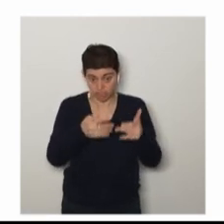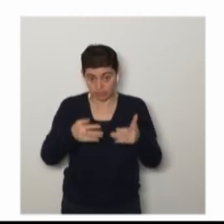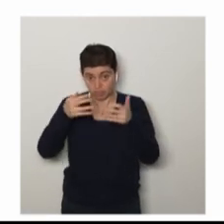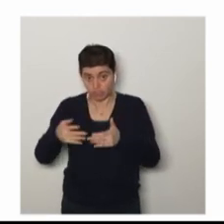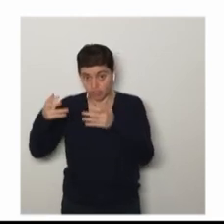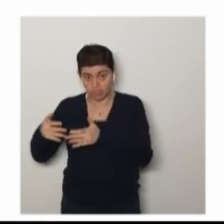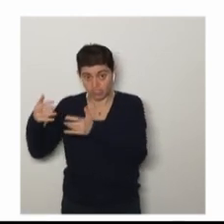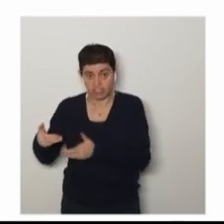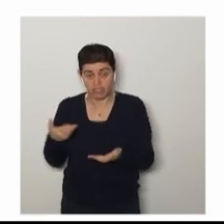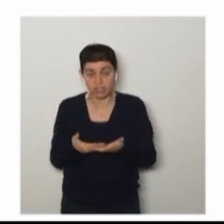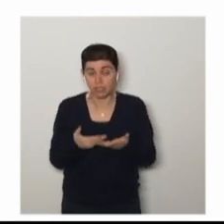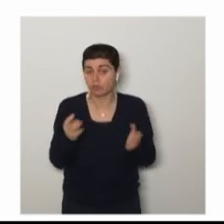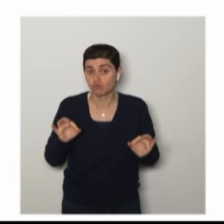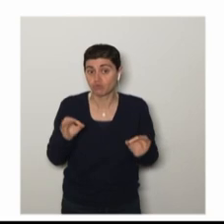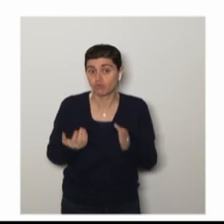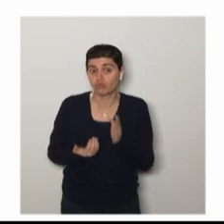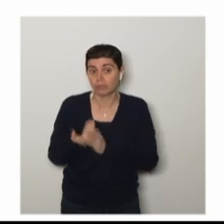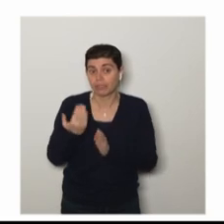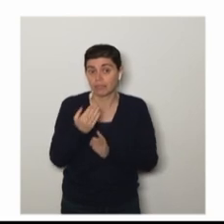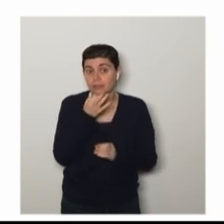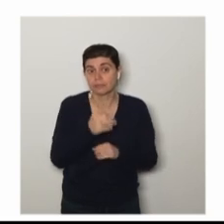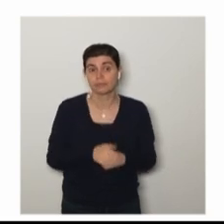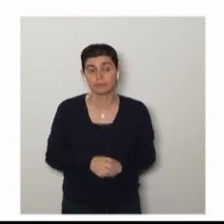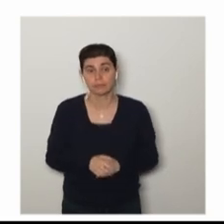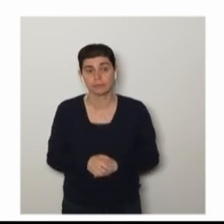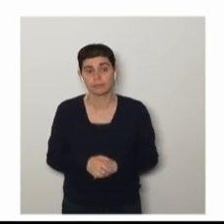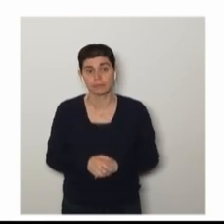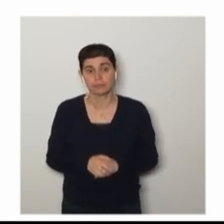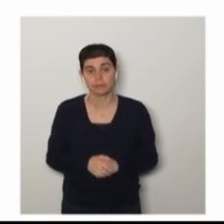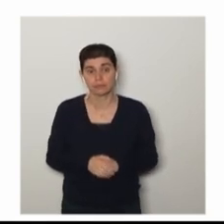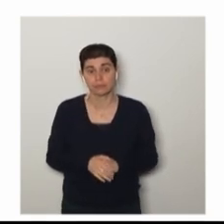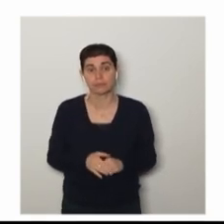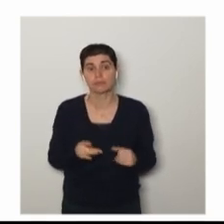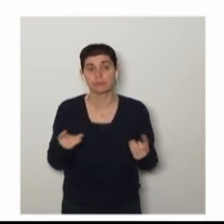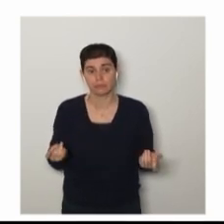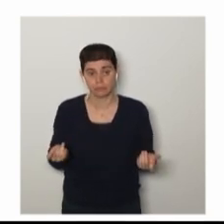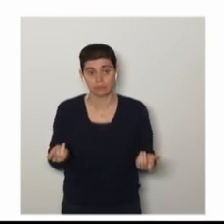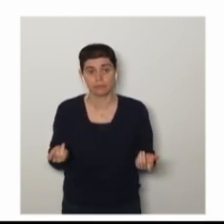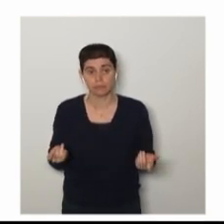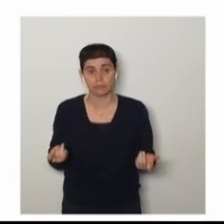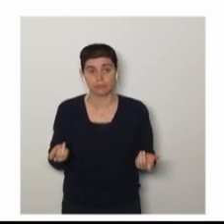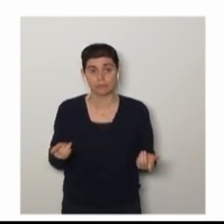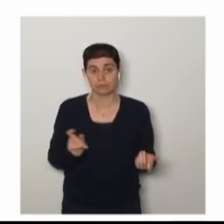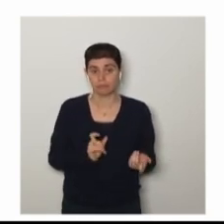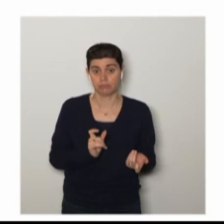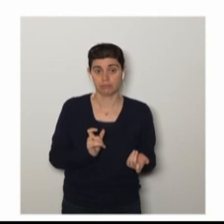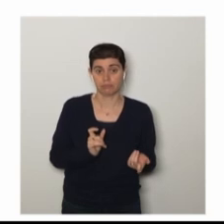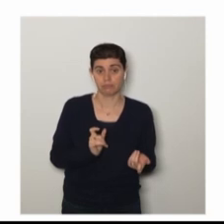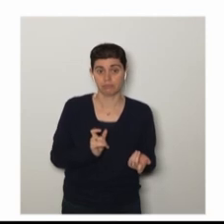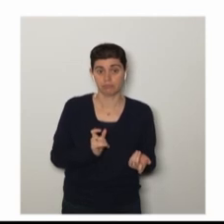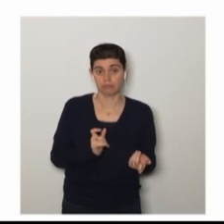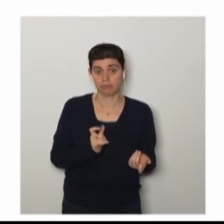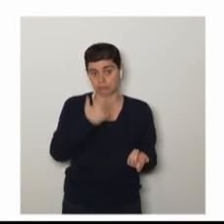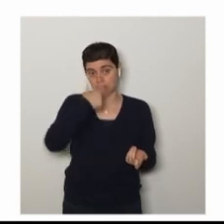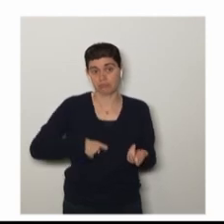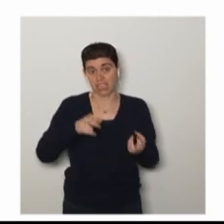already. We need, as researchers, you always need higher large numbers to say something. So we need really